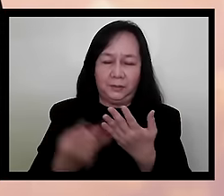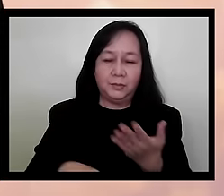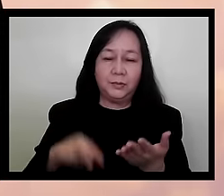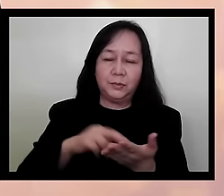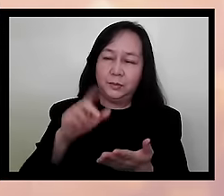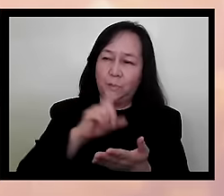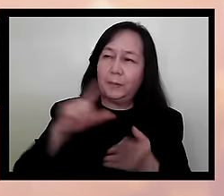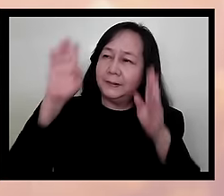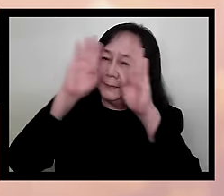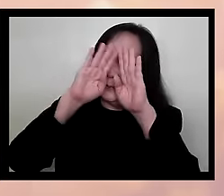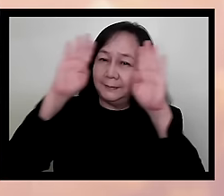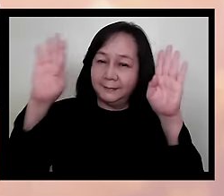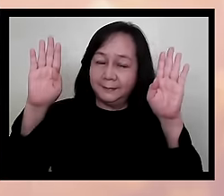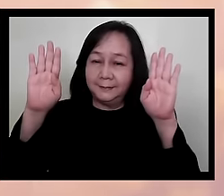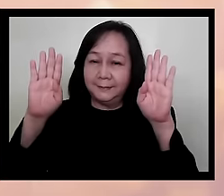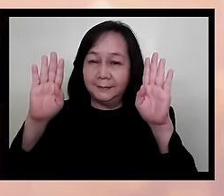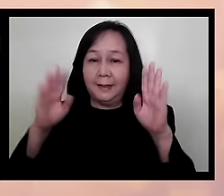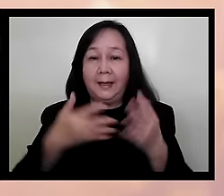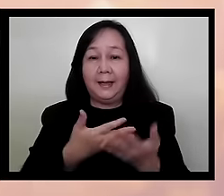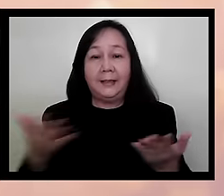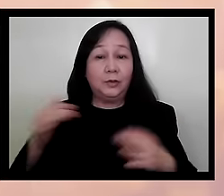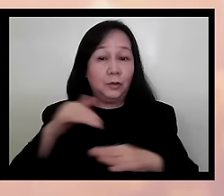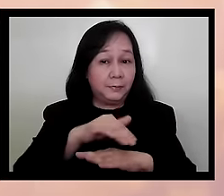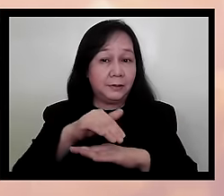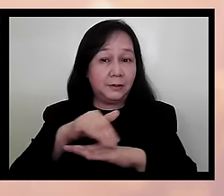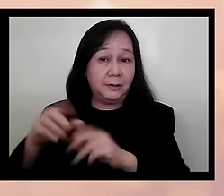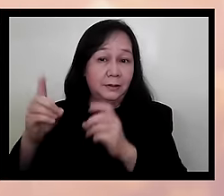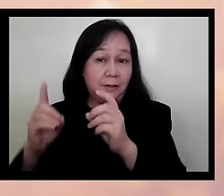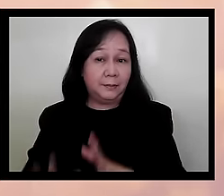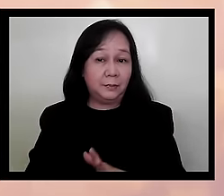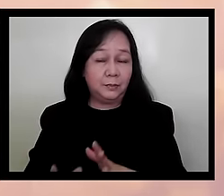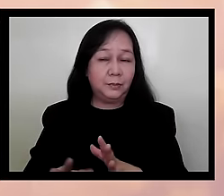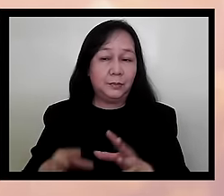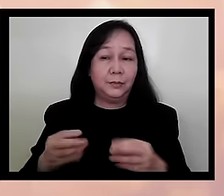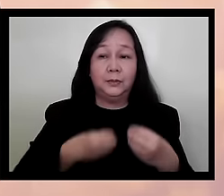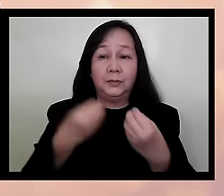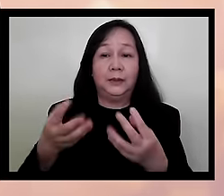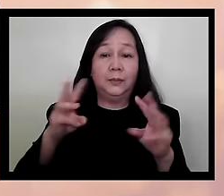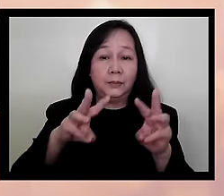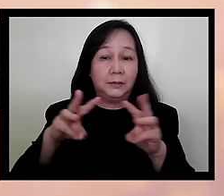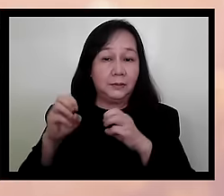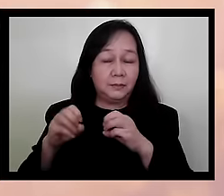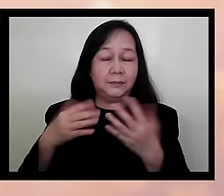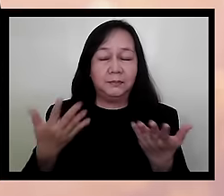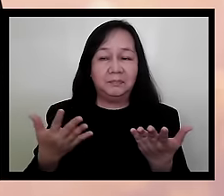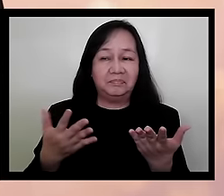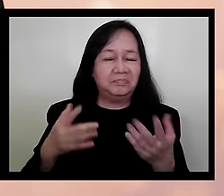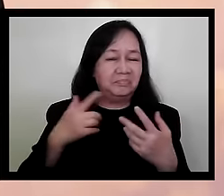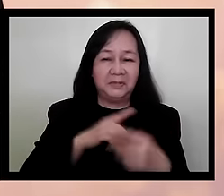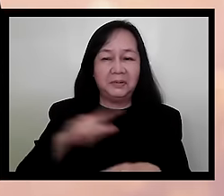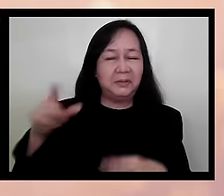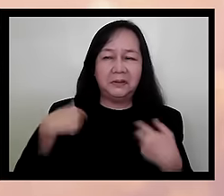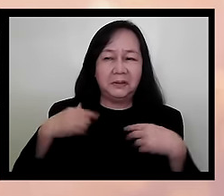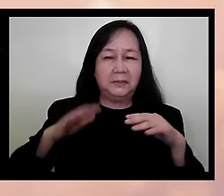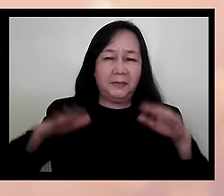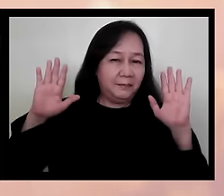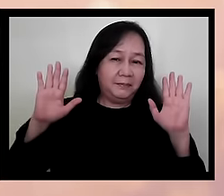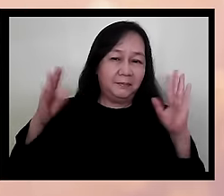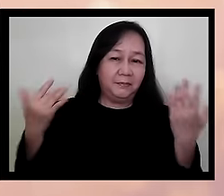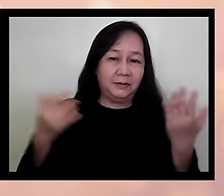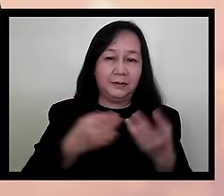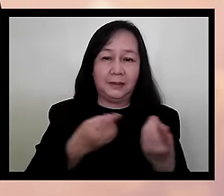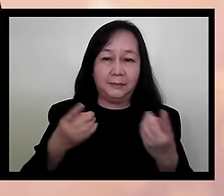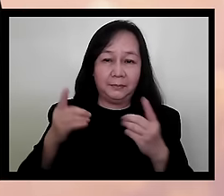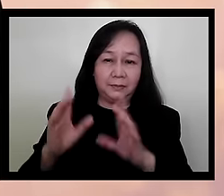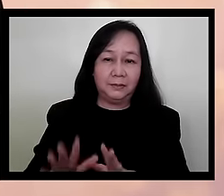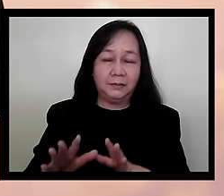opens their mind and commissions them to give witness to him the Lord does not give up on his disciples